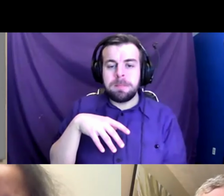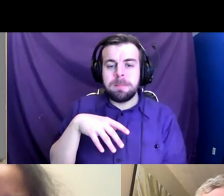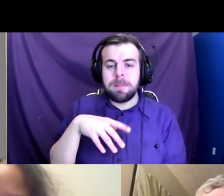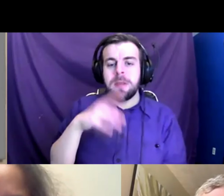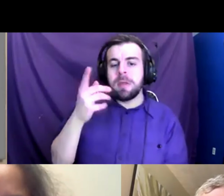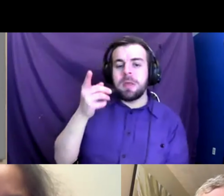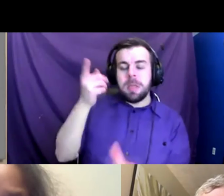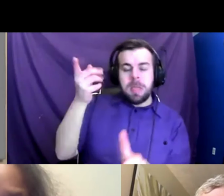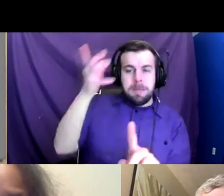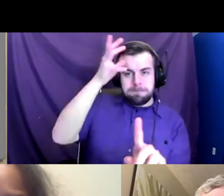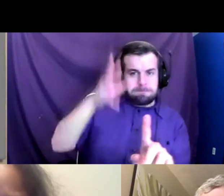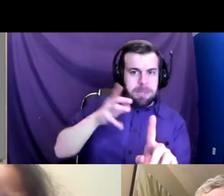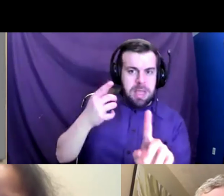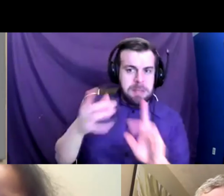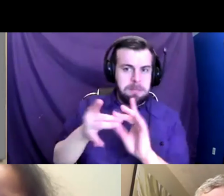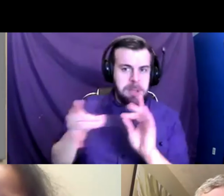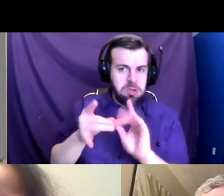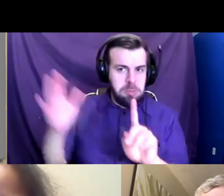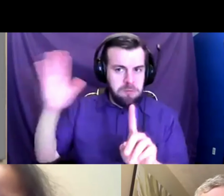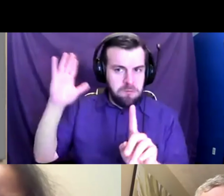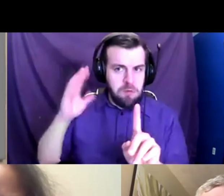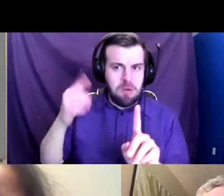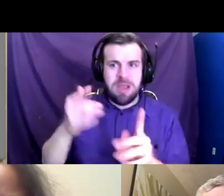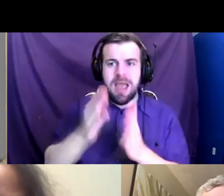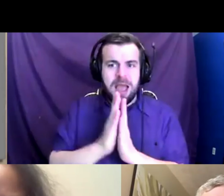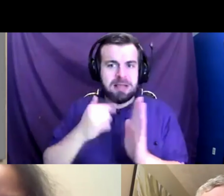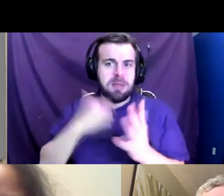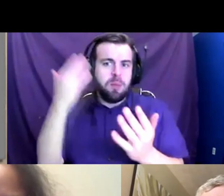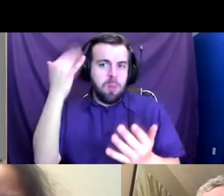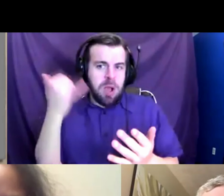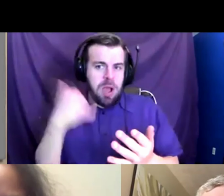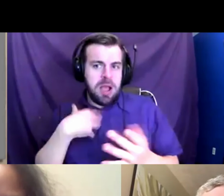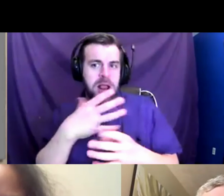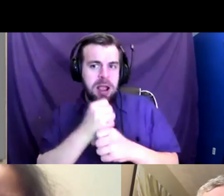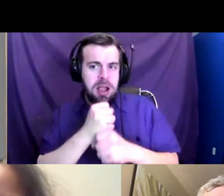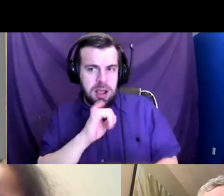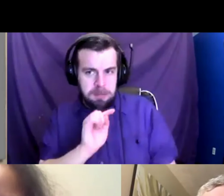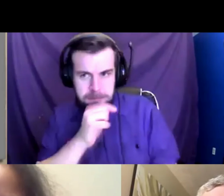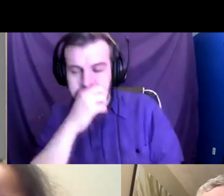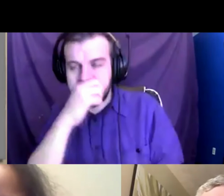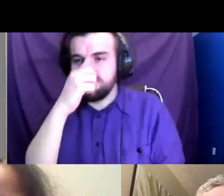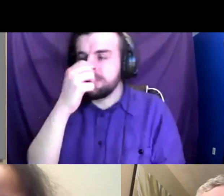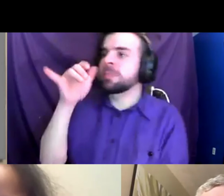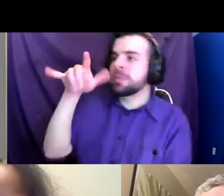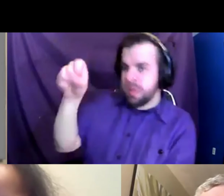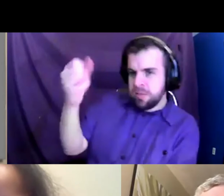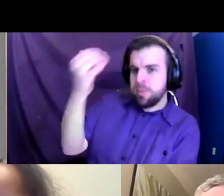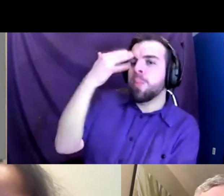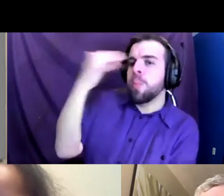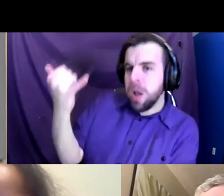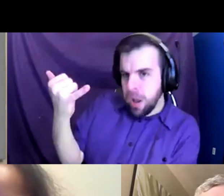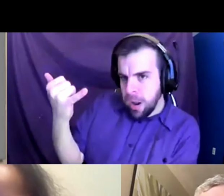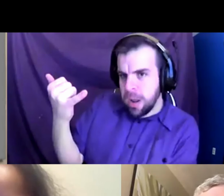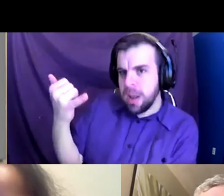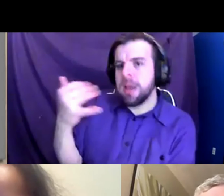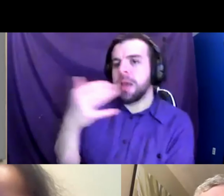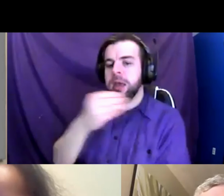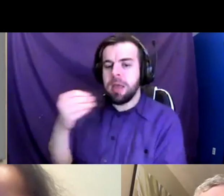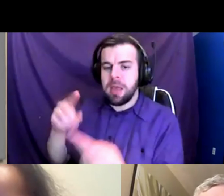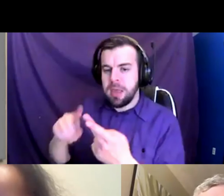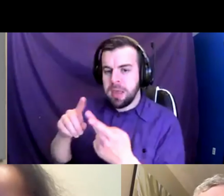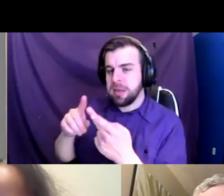what is it? Why did I get it? Yeah. Why did you get it? And how sensible is it that